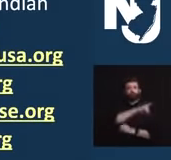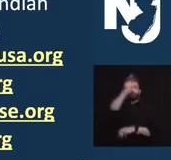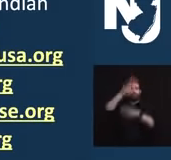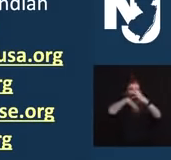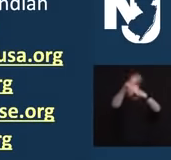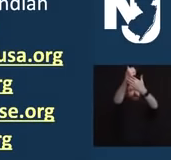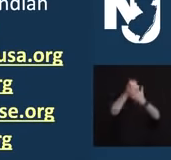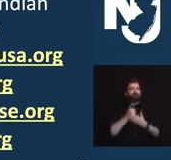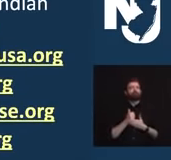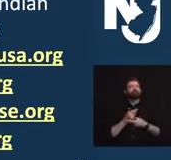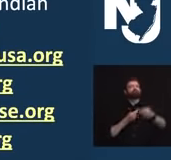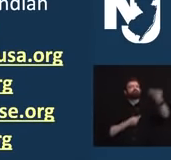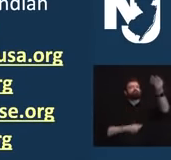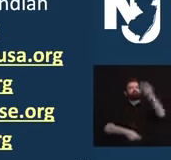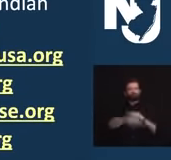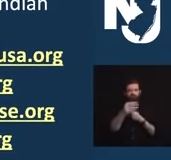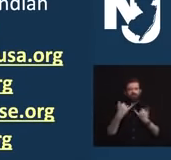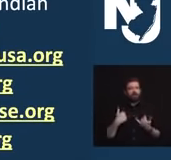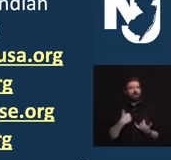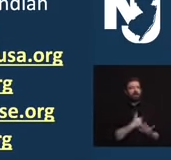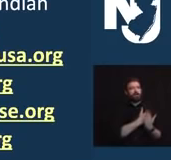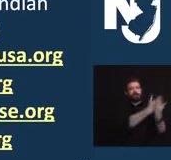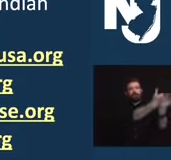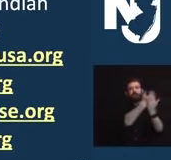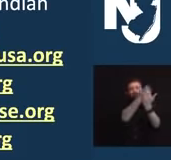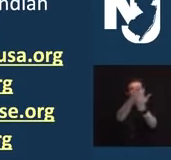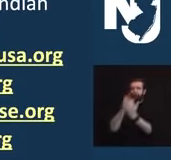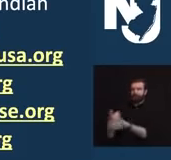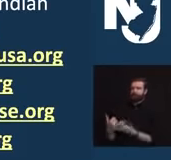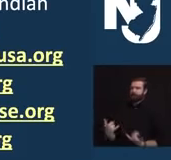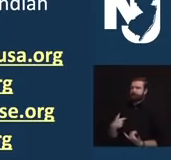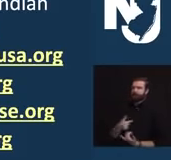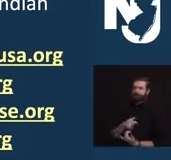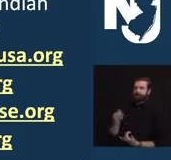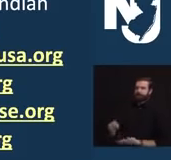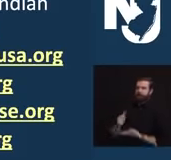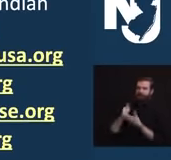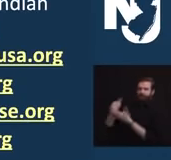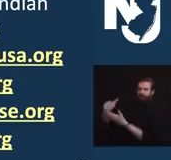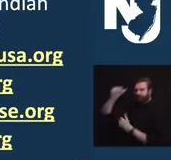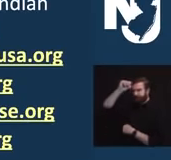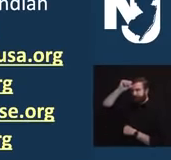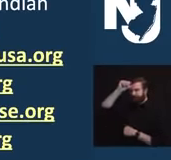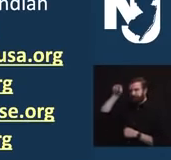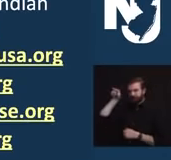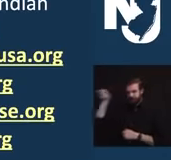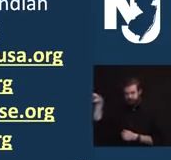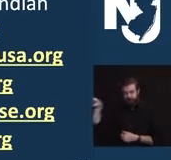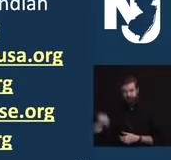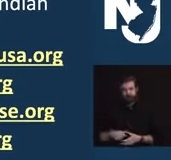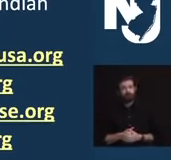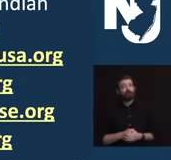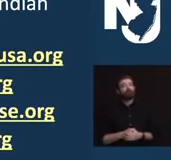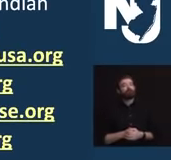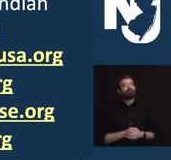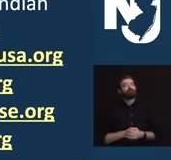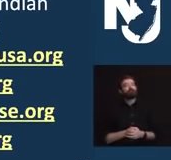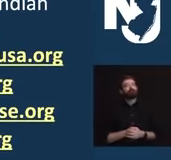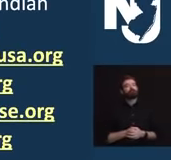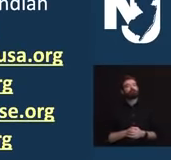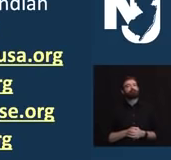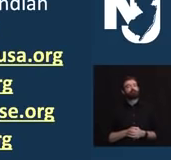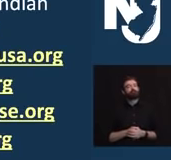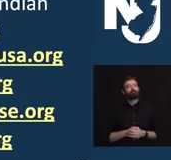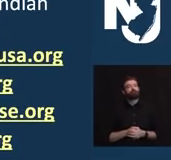to stand with India, which holds such strong connections with our state and our people. Before we leave